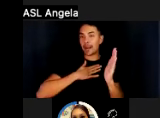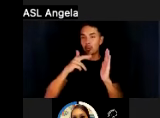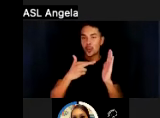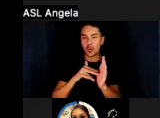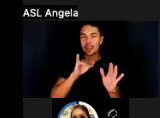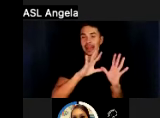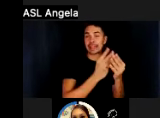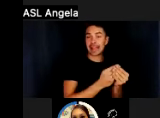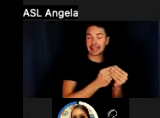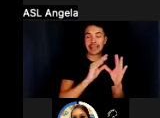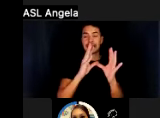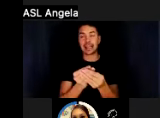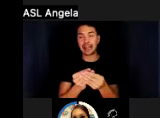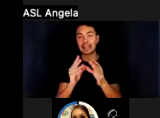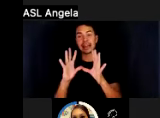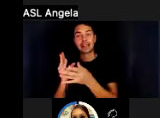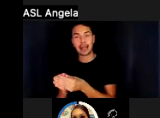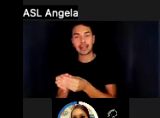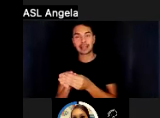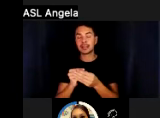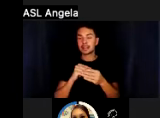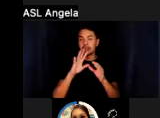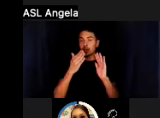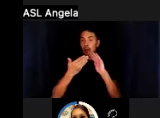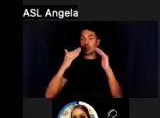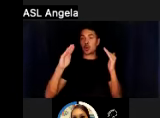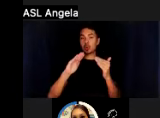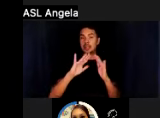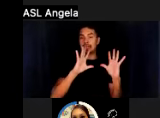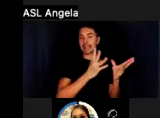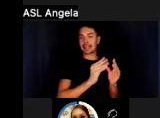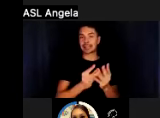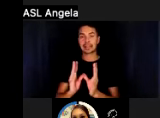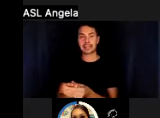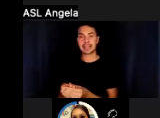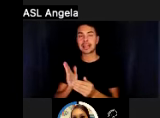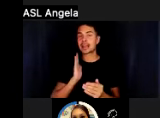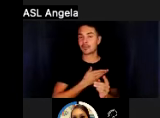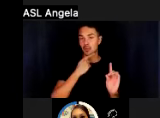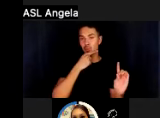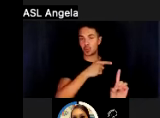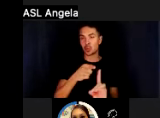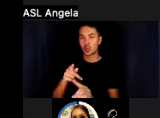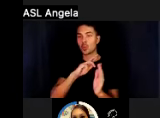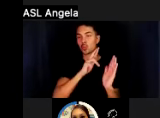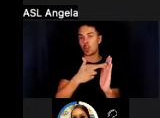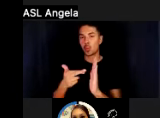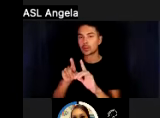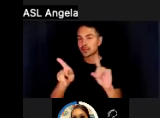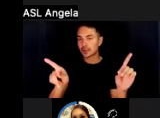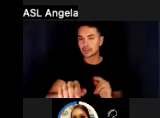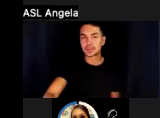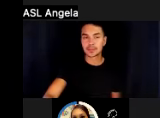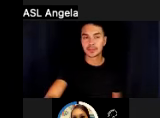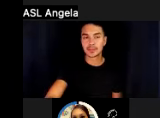this clan's role in the community. We each have our own role. And so we're going to have, again, I talked a